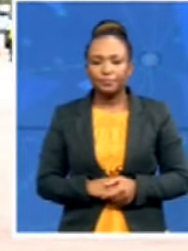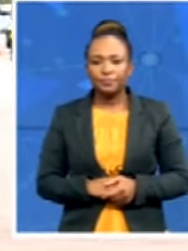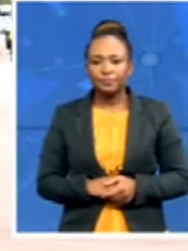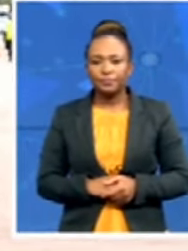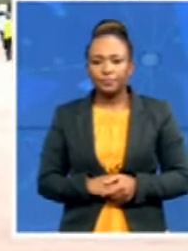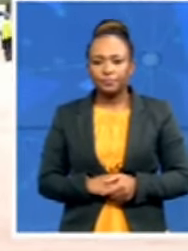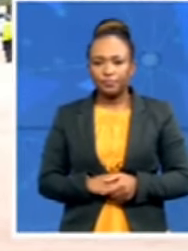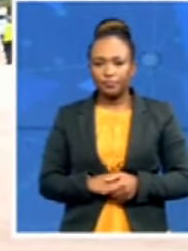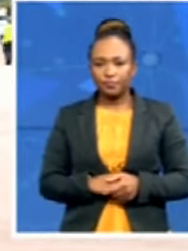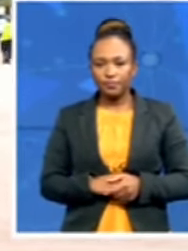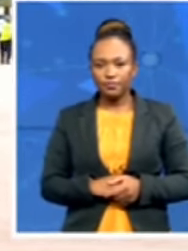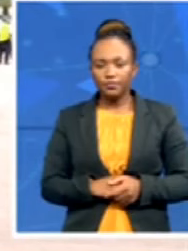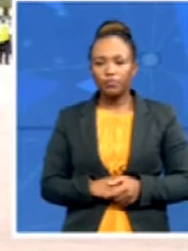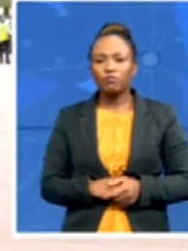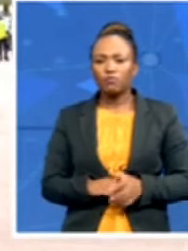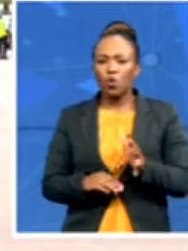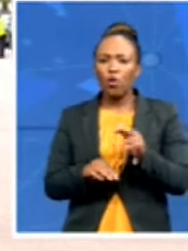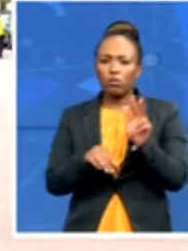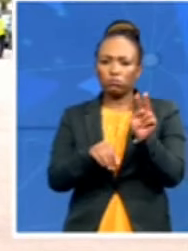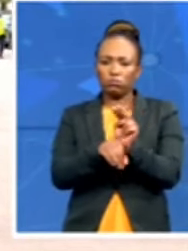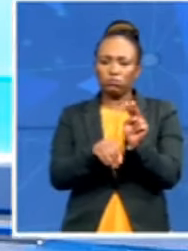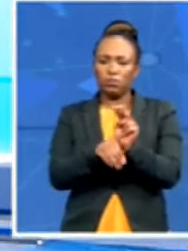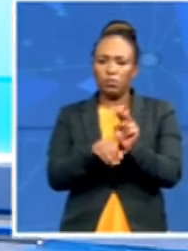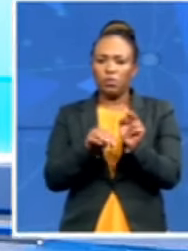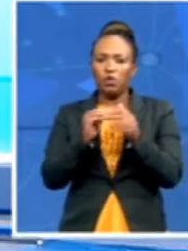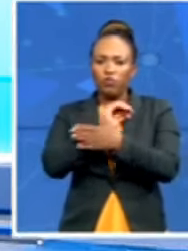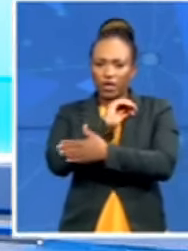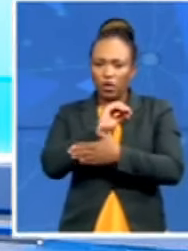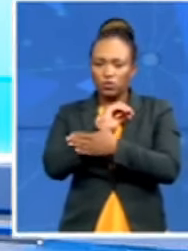throughout the country just in terms of traffic volumes as we get back to work.